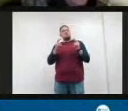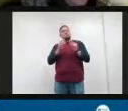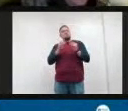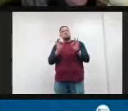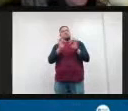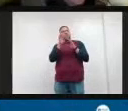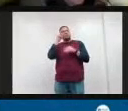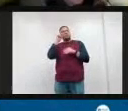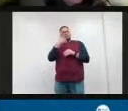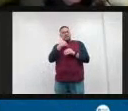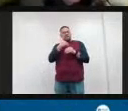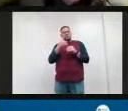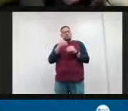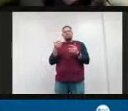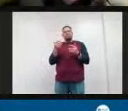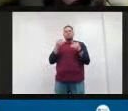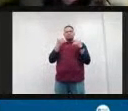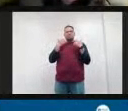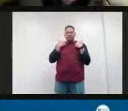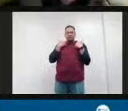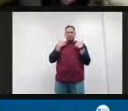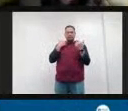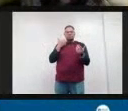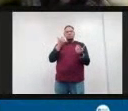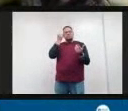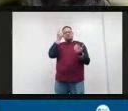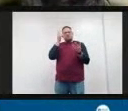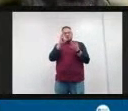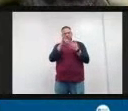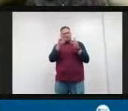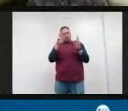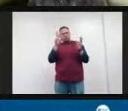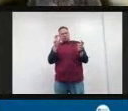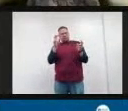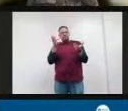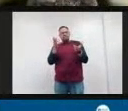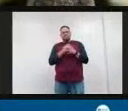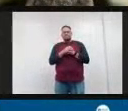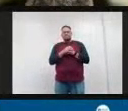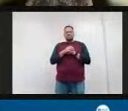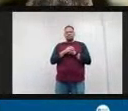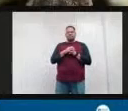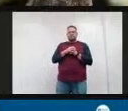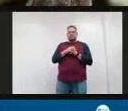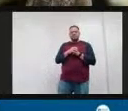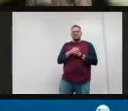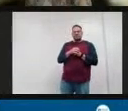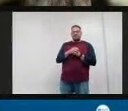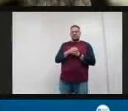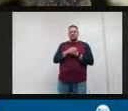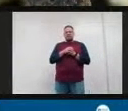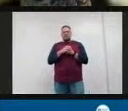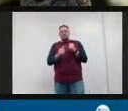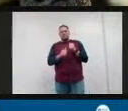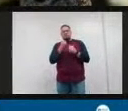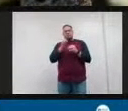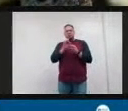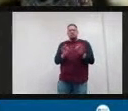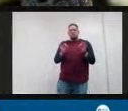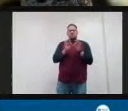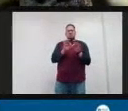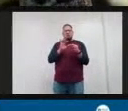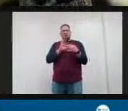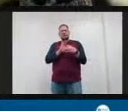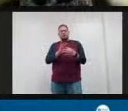to have an understanding in that context. And the most important relationship is